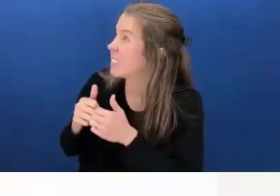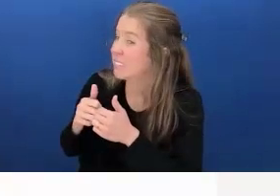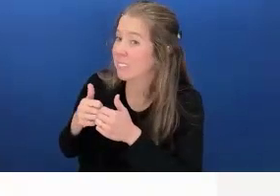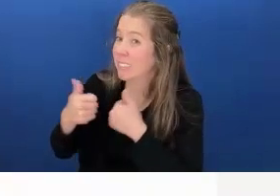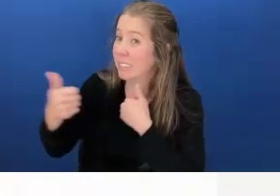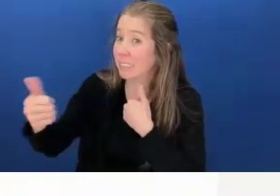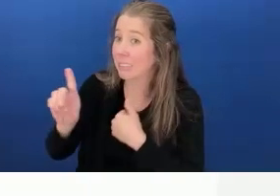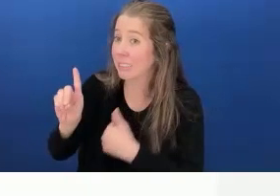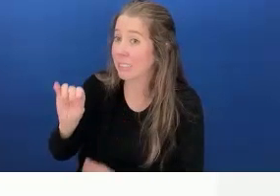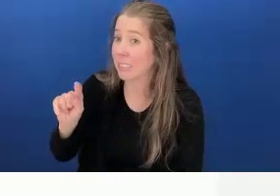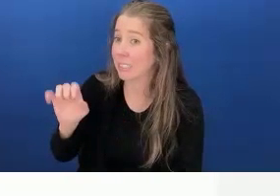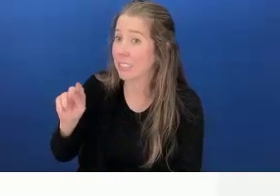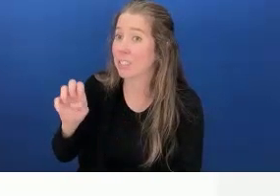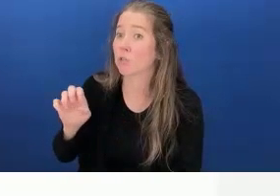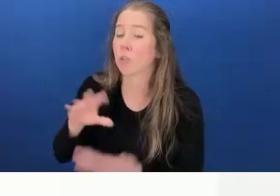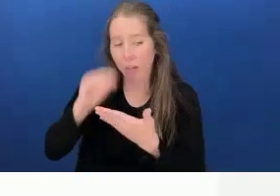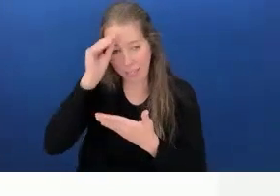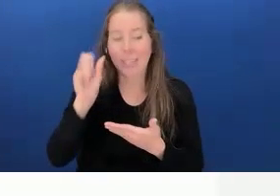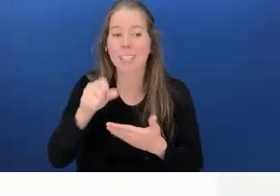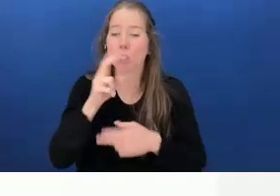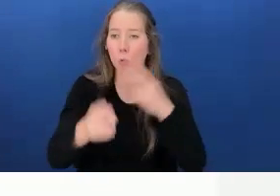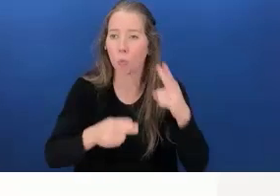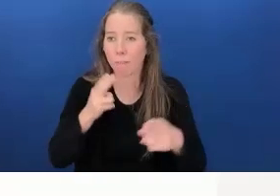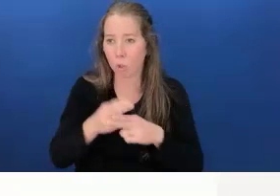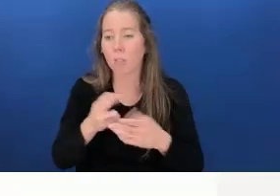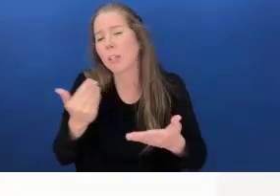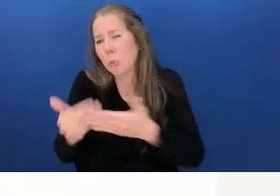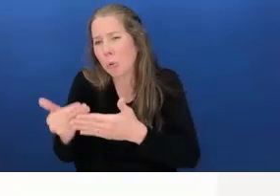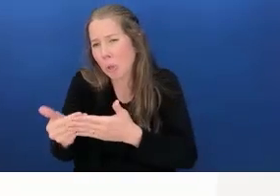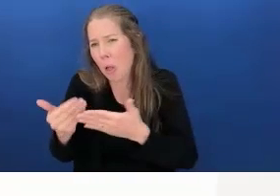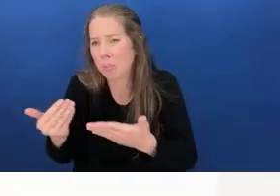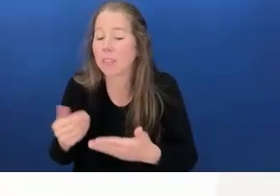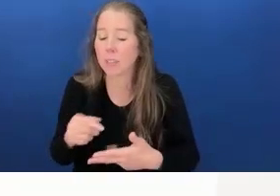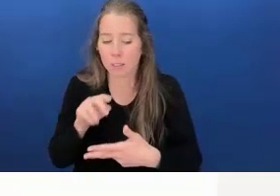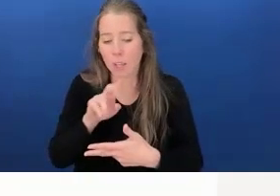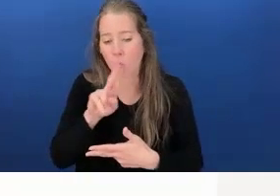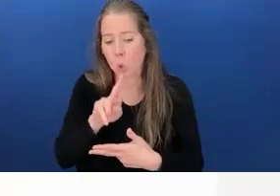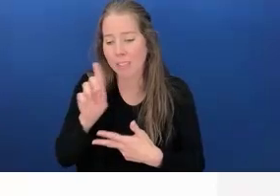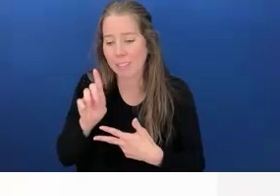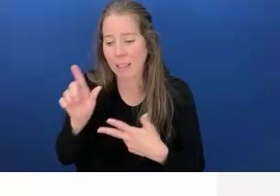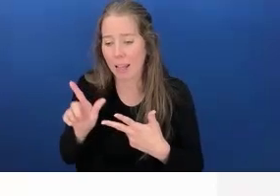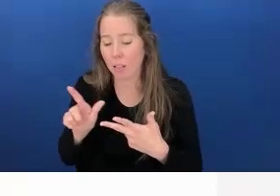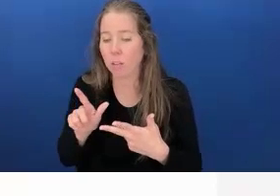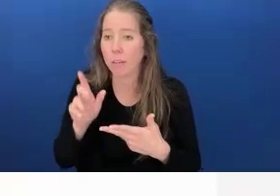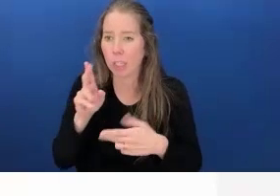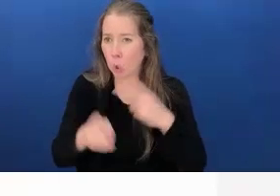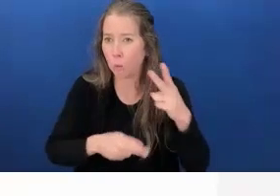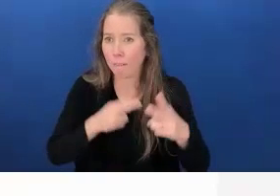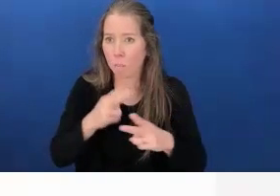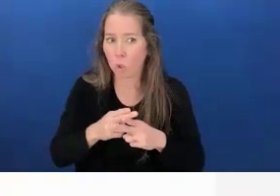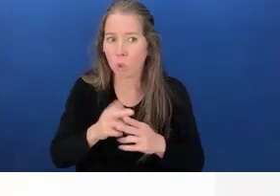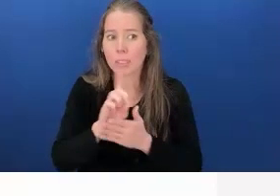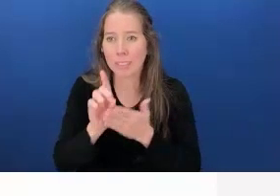Oh, universal. Yes, universal. Yes. Close. Yes. UDL is universal design